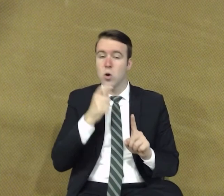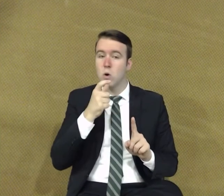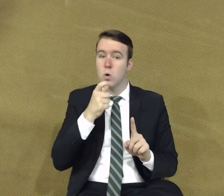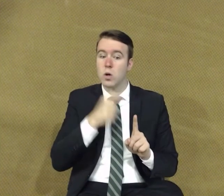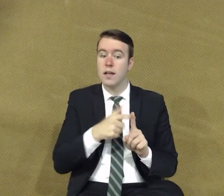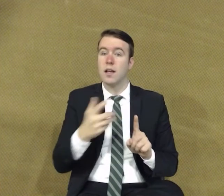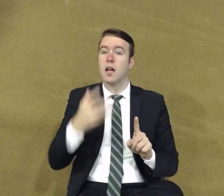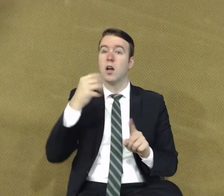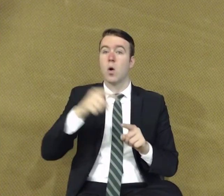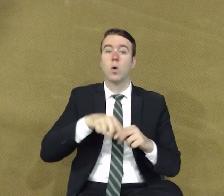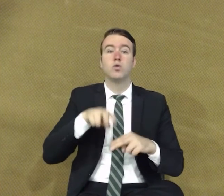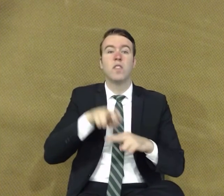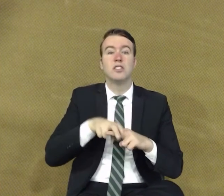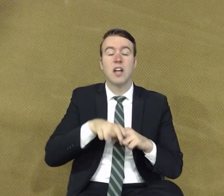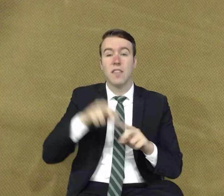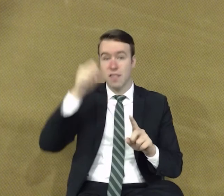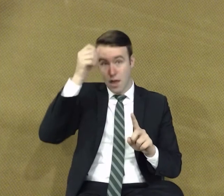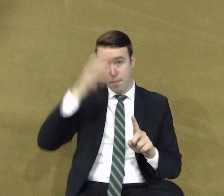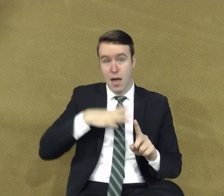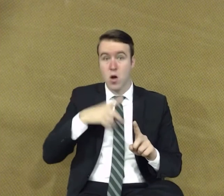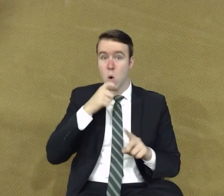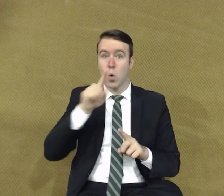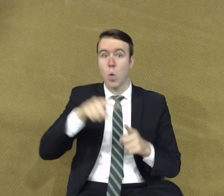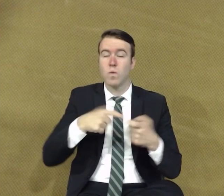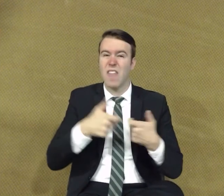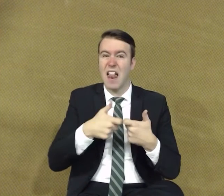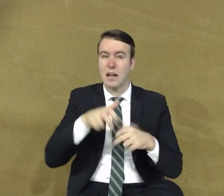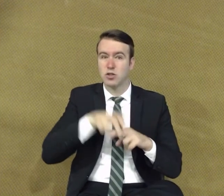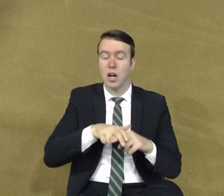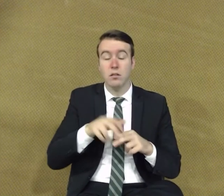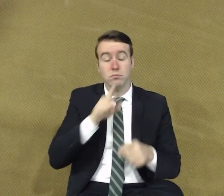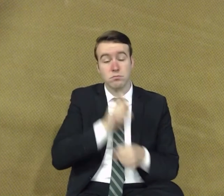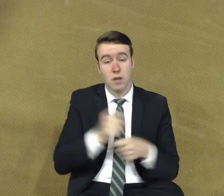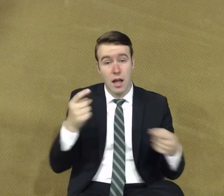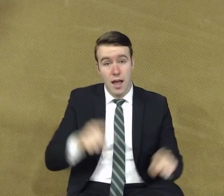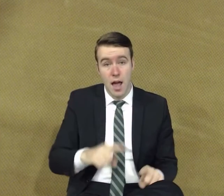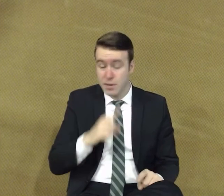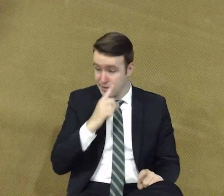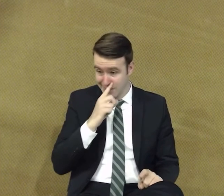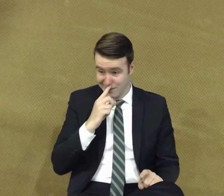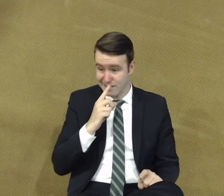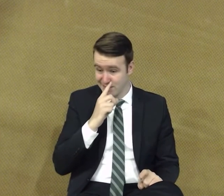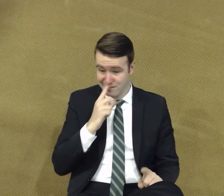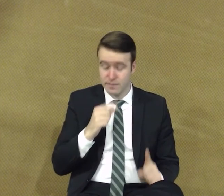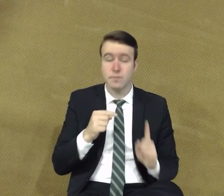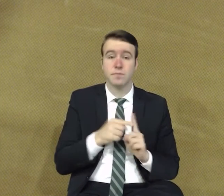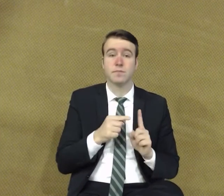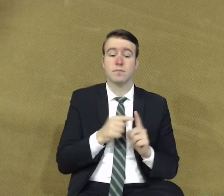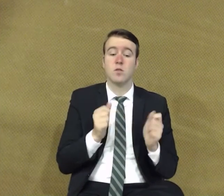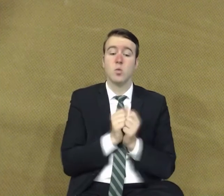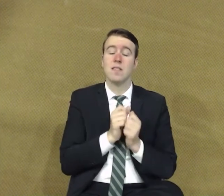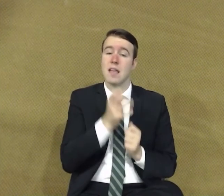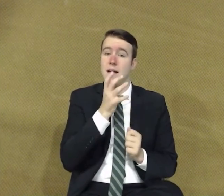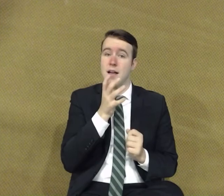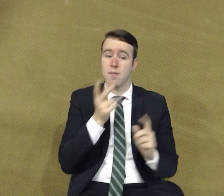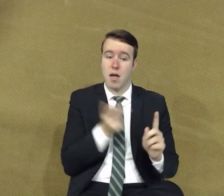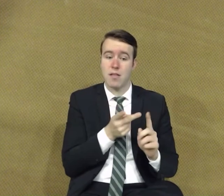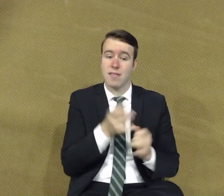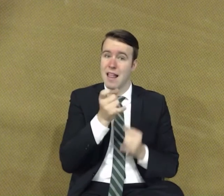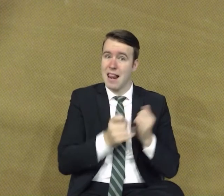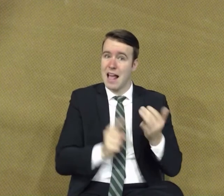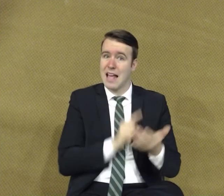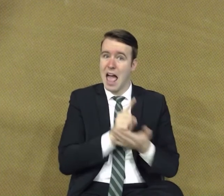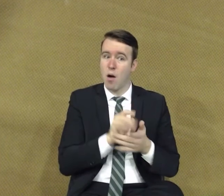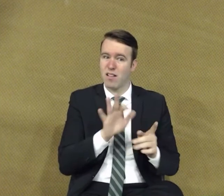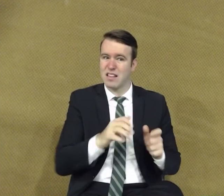the chair, the man who was going to the electric chair. This really happened. He was with his mother in the